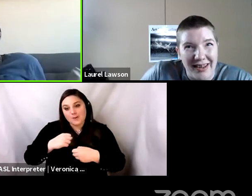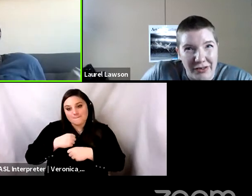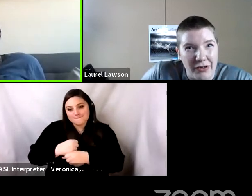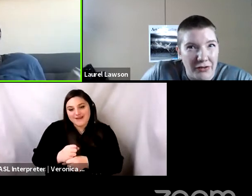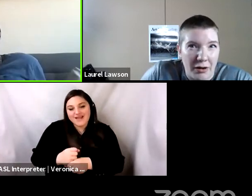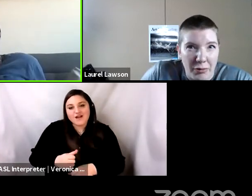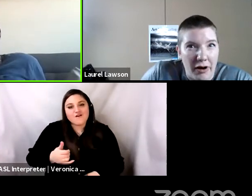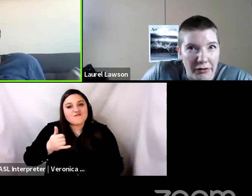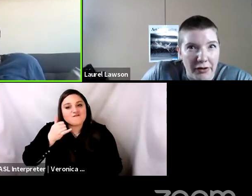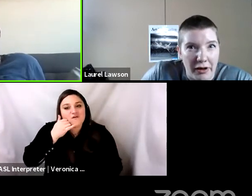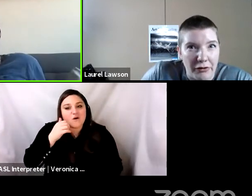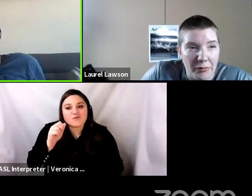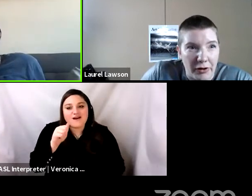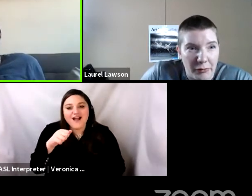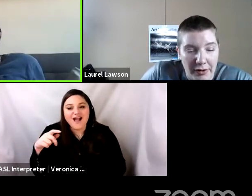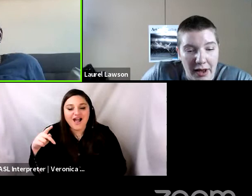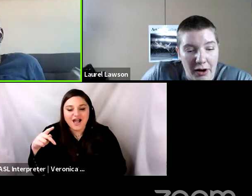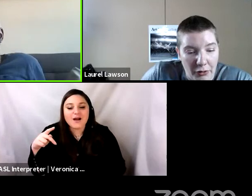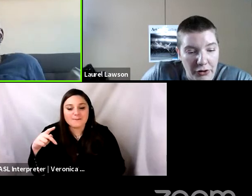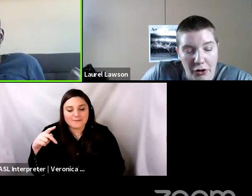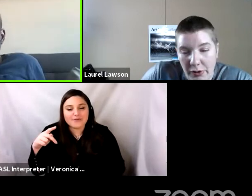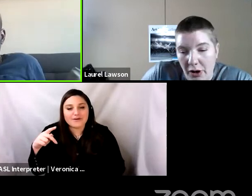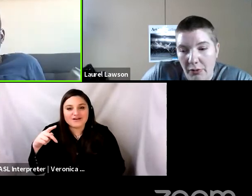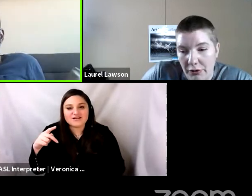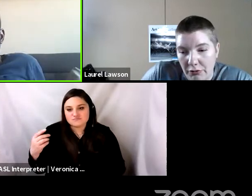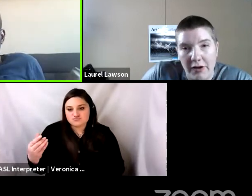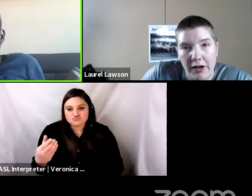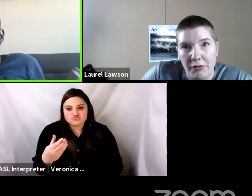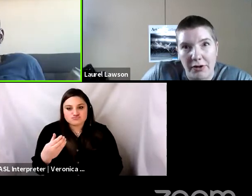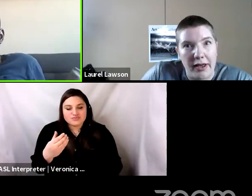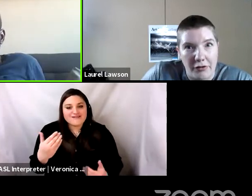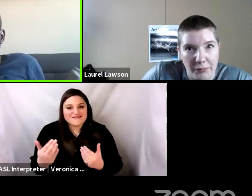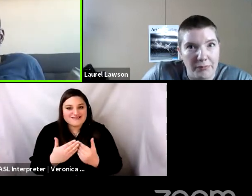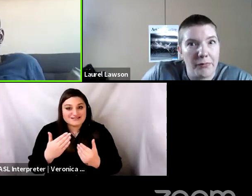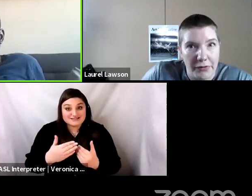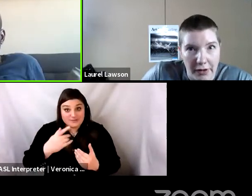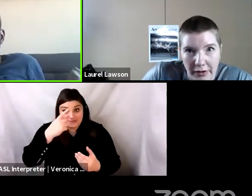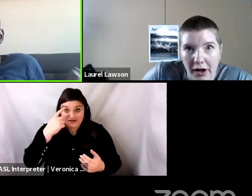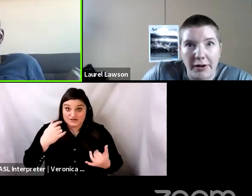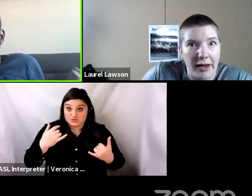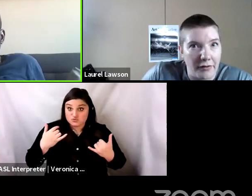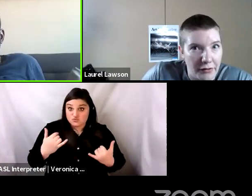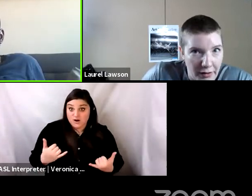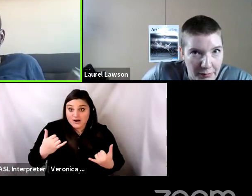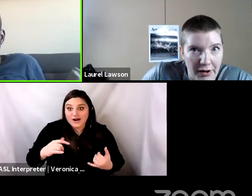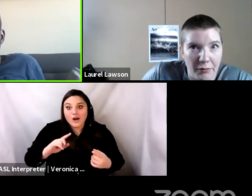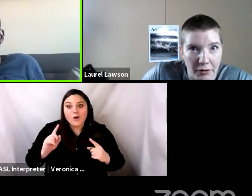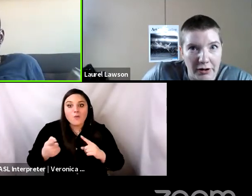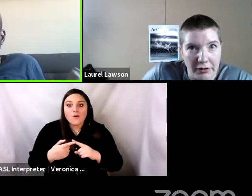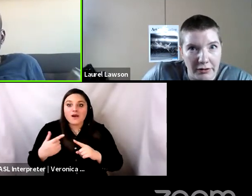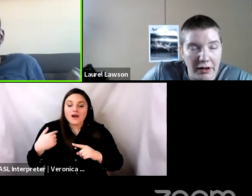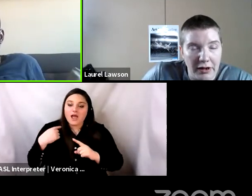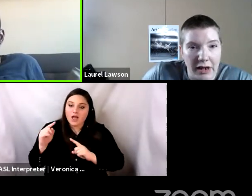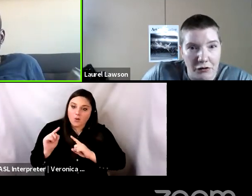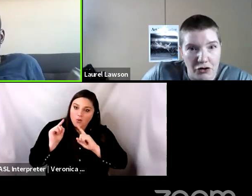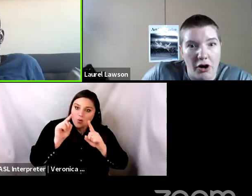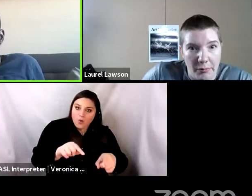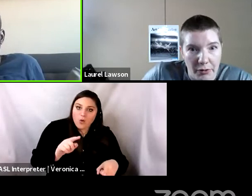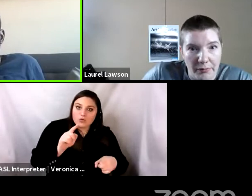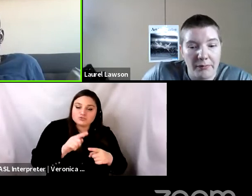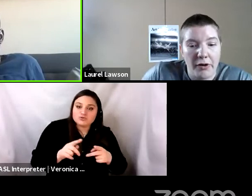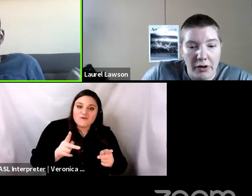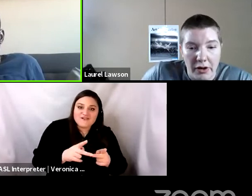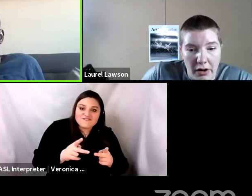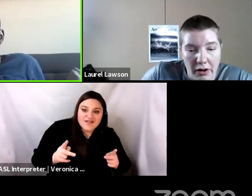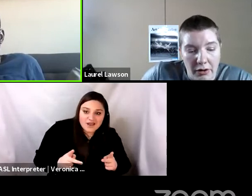kind of intensive tech process, because right now, you know, we go into a venue and I have to set it up and I have to set up the network, and it's a